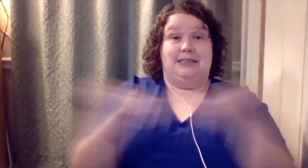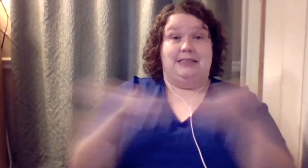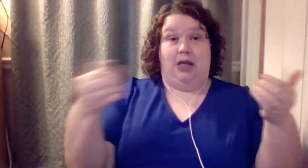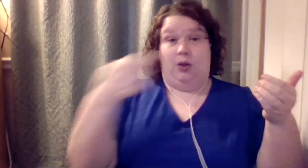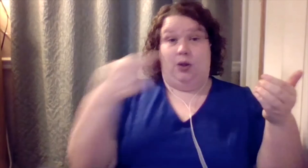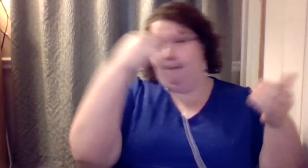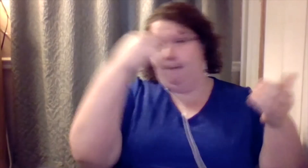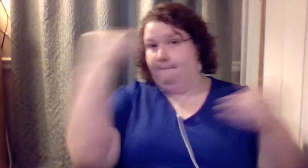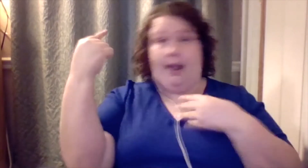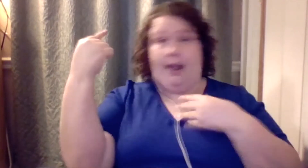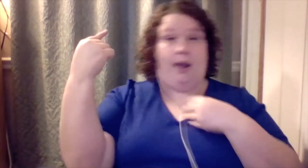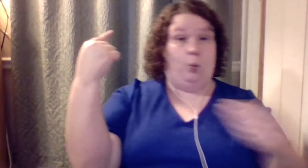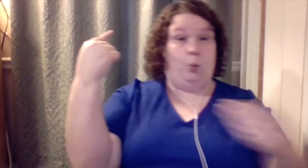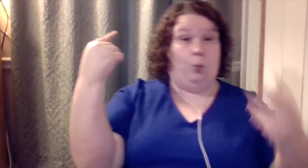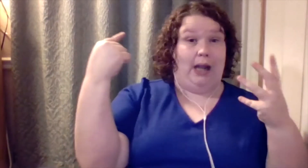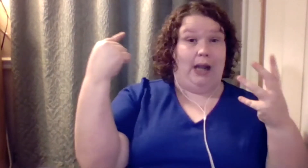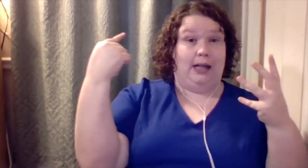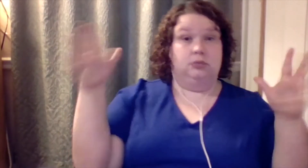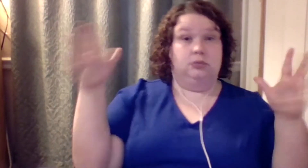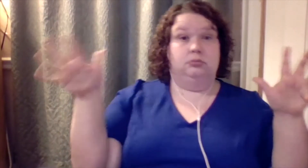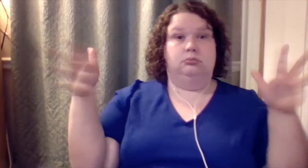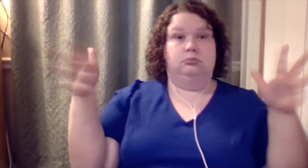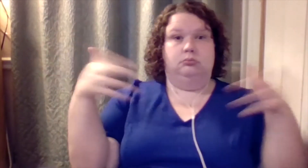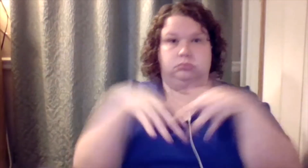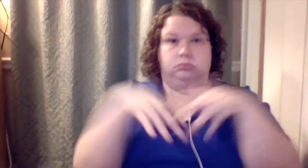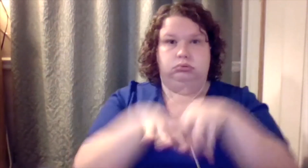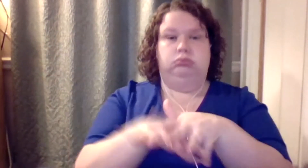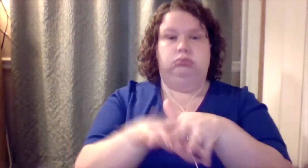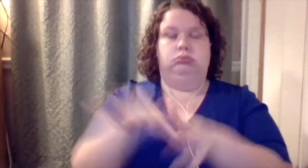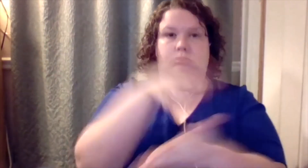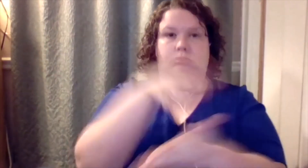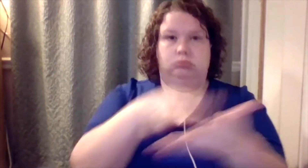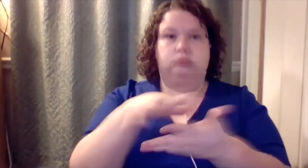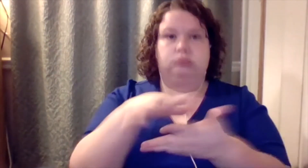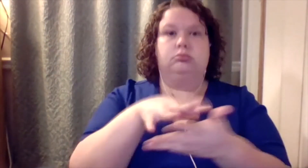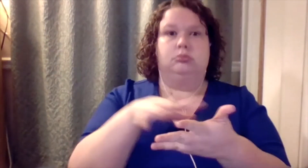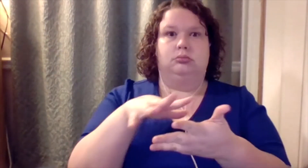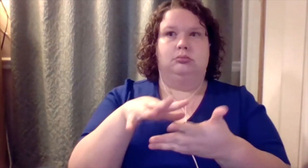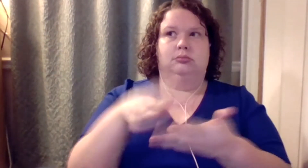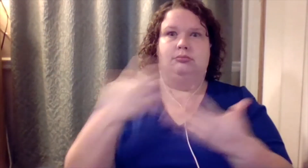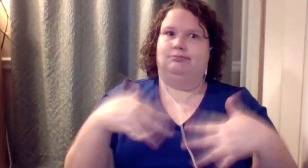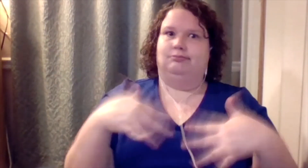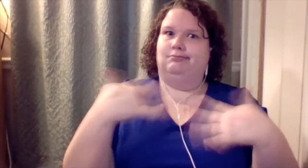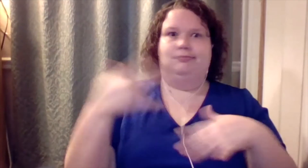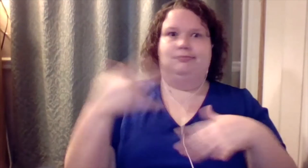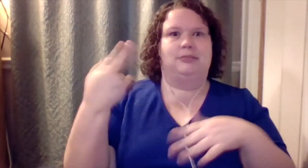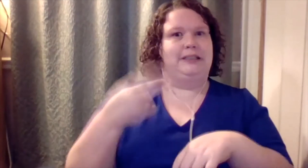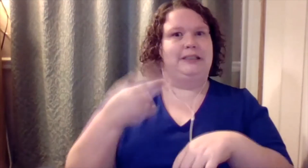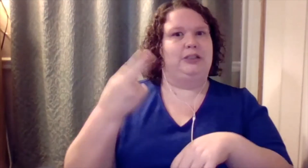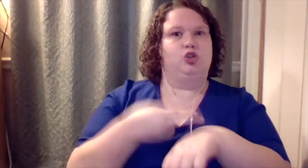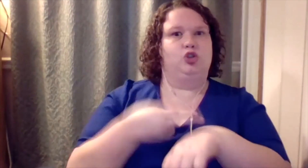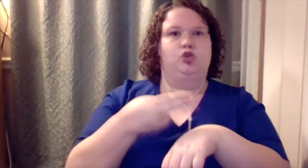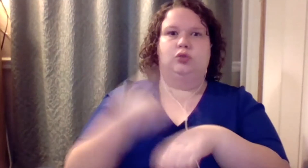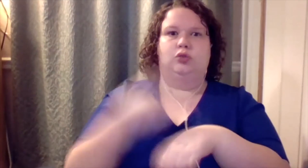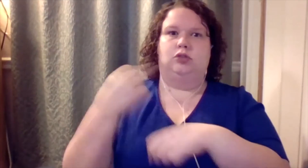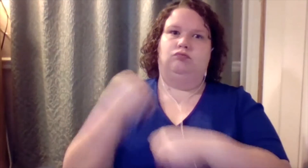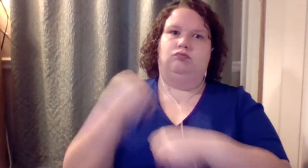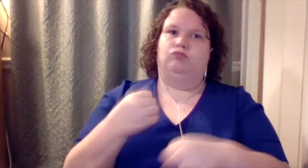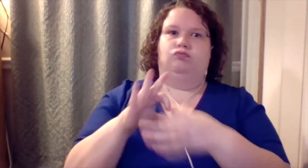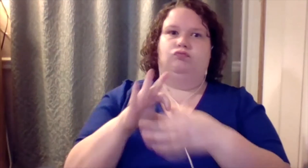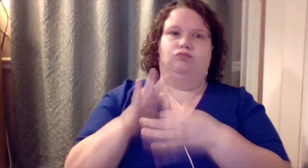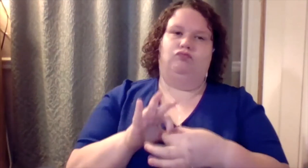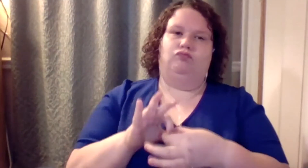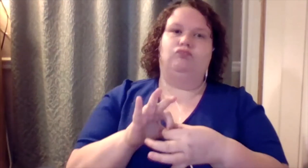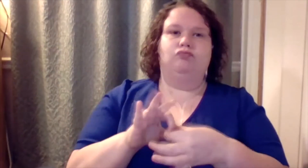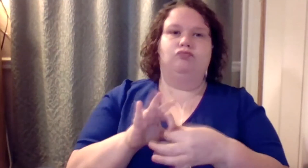was an issue with some people in the initially when it was presented.